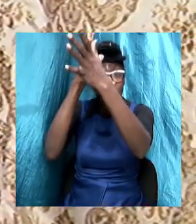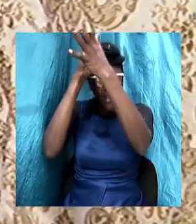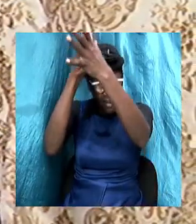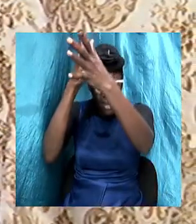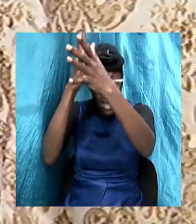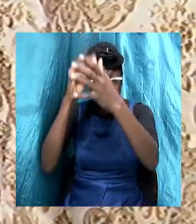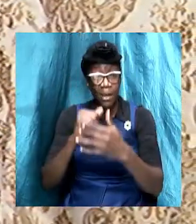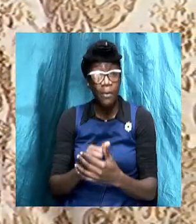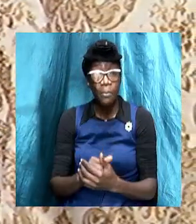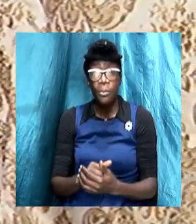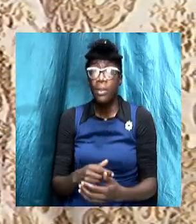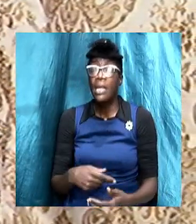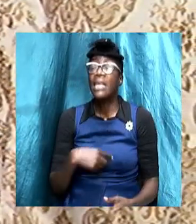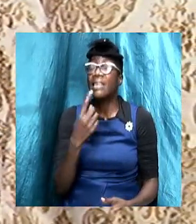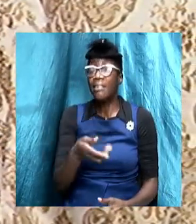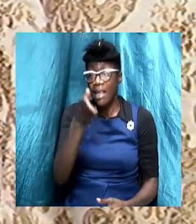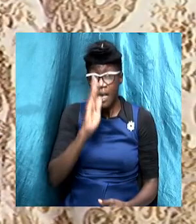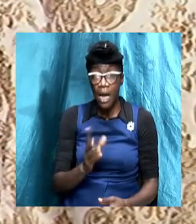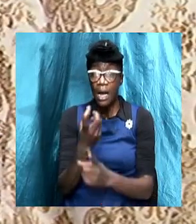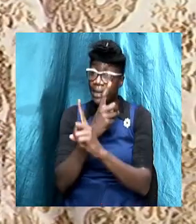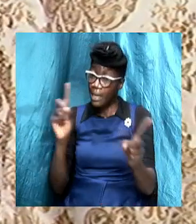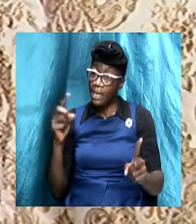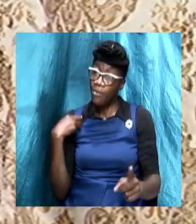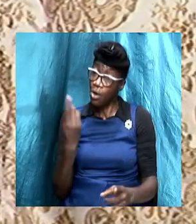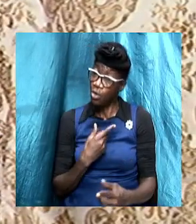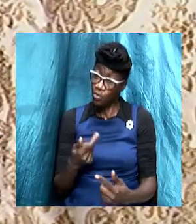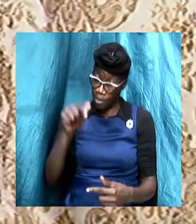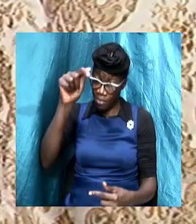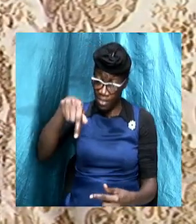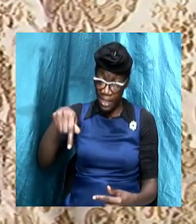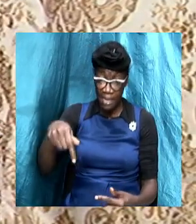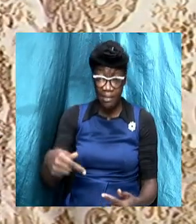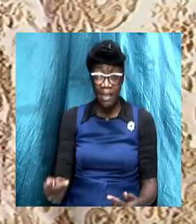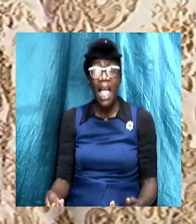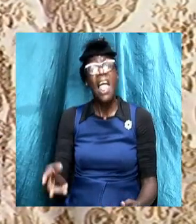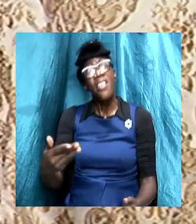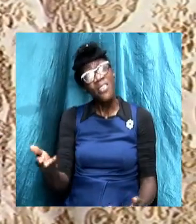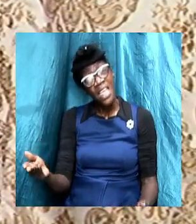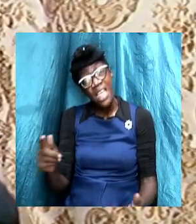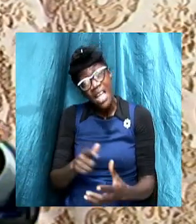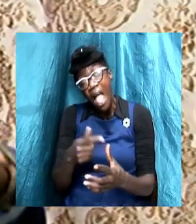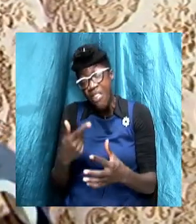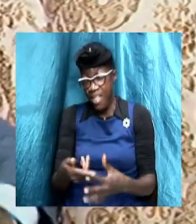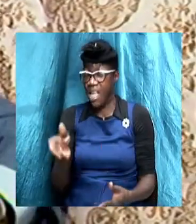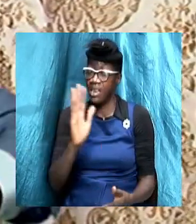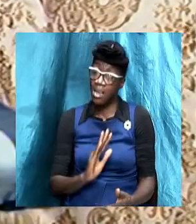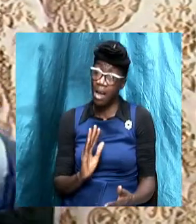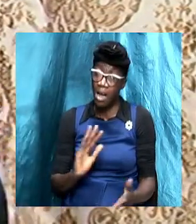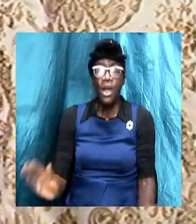God, deliver us from this particular thing that we are under. And then God would have